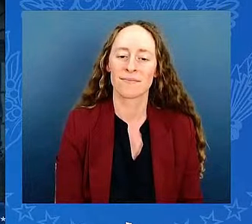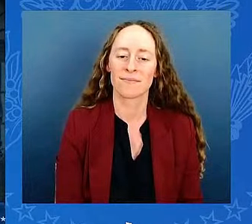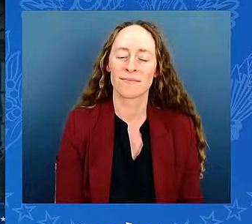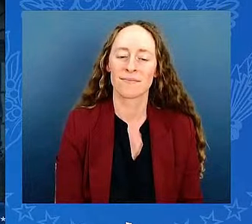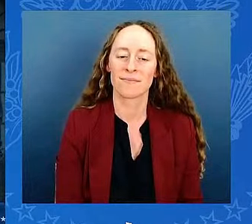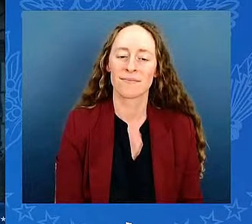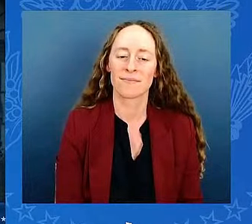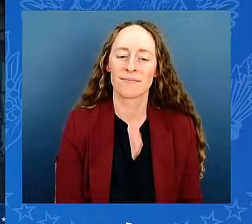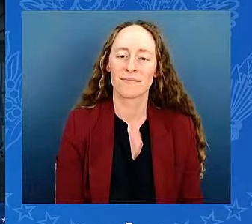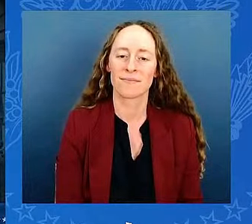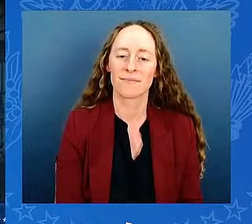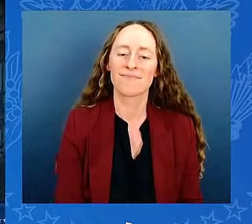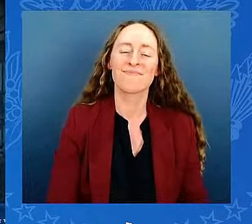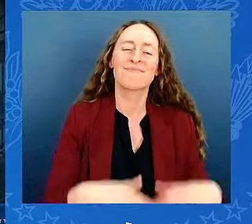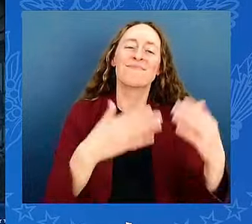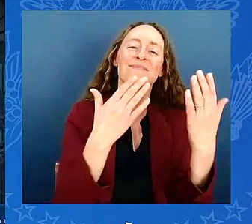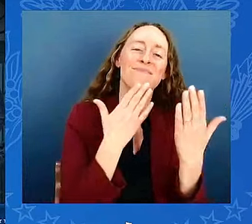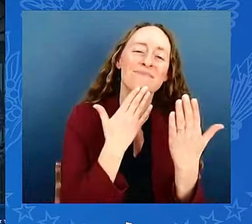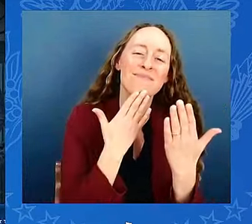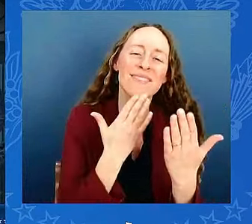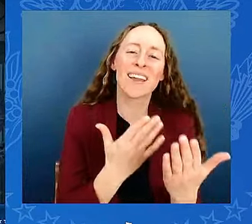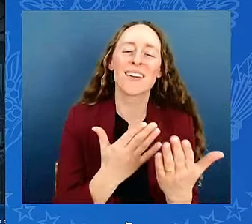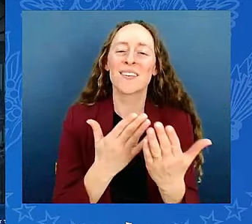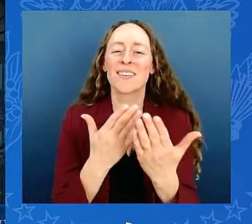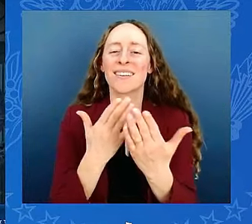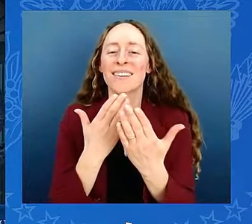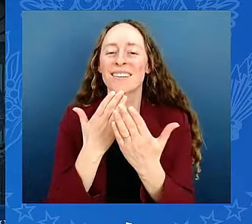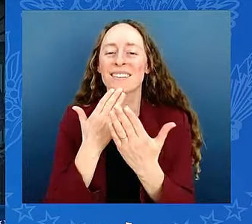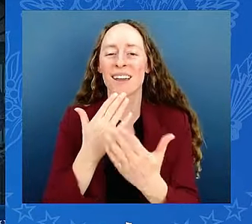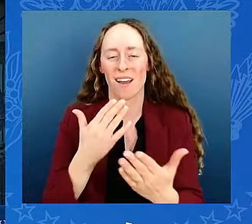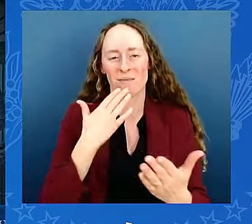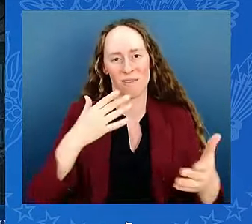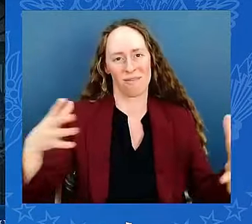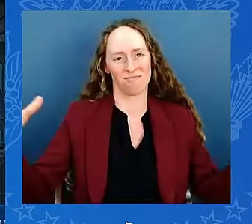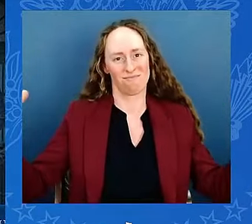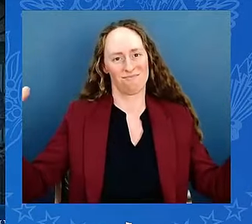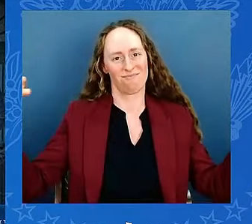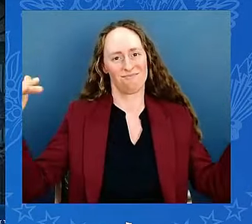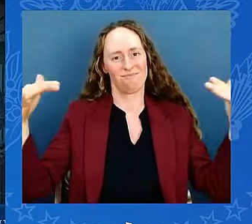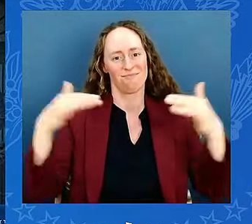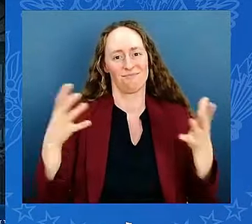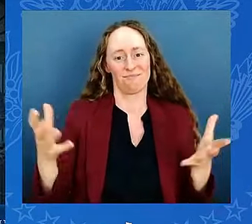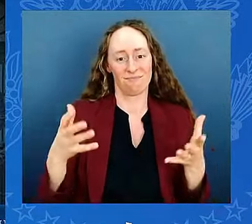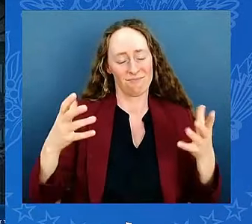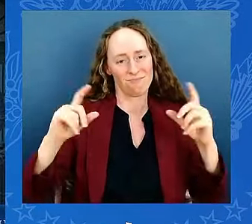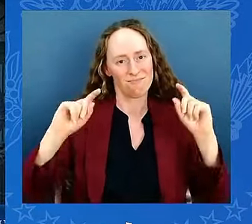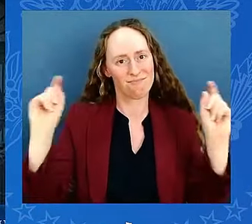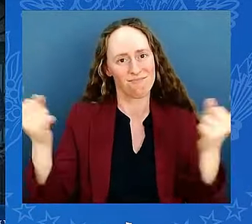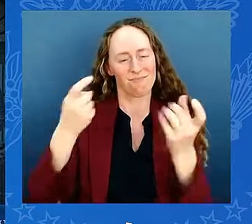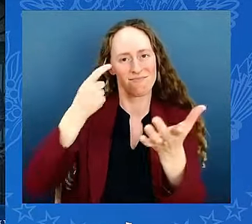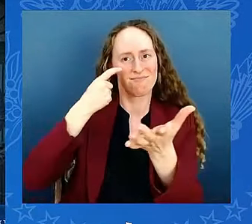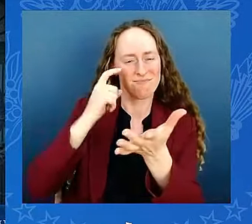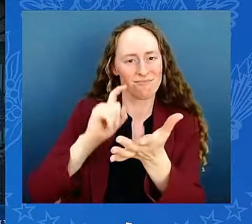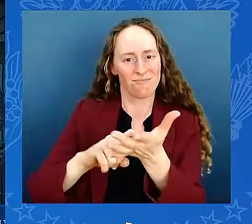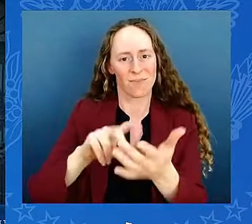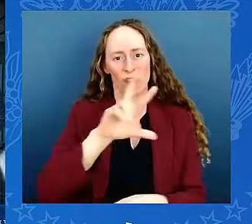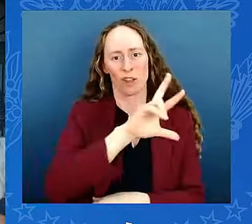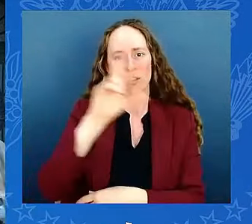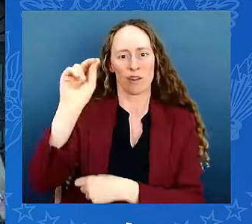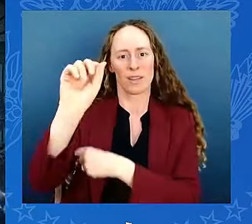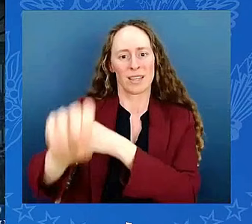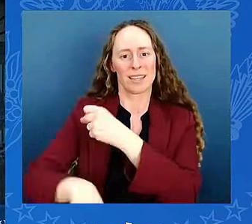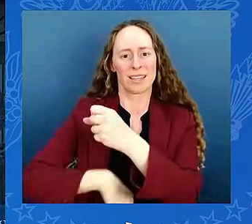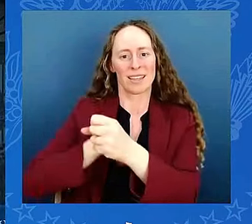Everyone, thank you for joining us to mark the 30th anniversary of the Violence Against Women Act. I'd like to welcome the hundreds